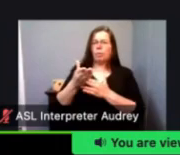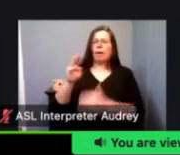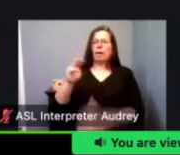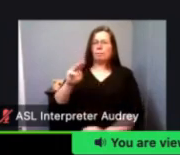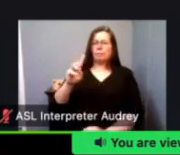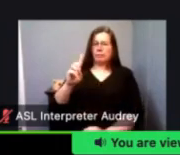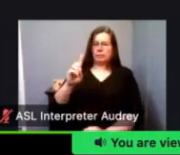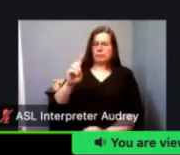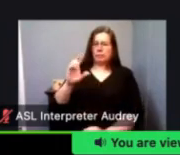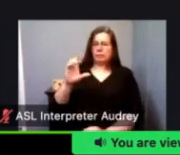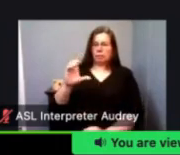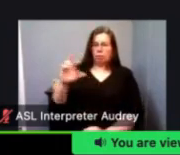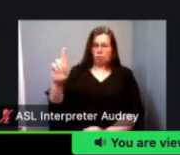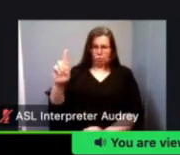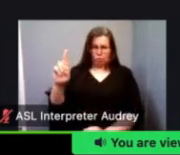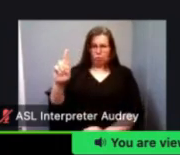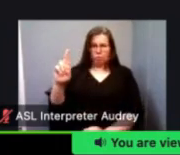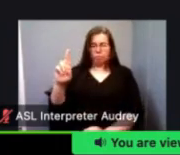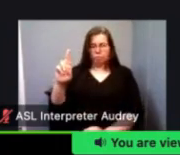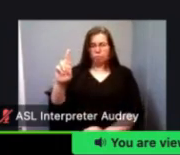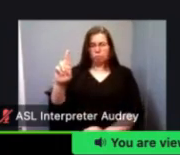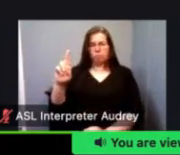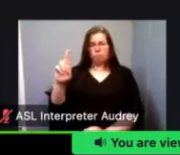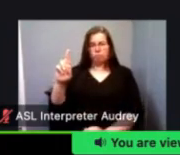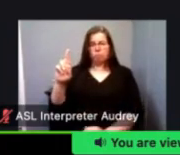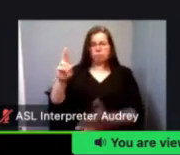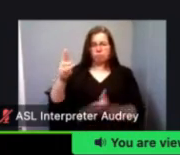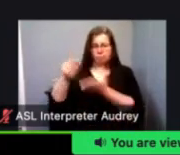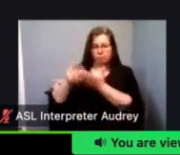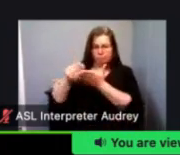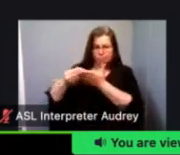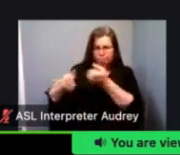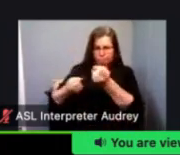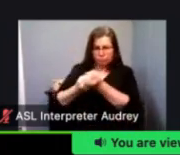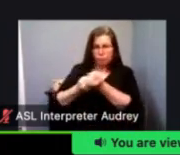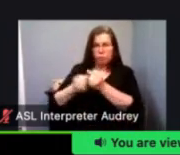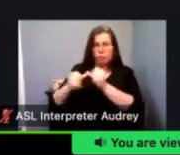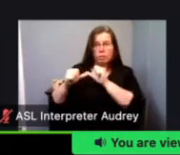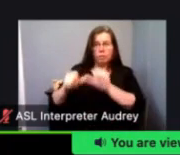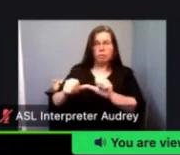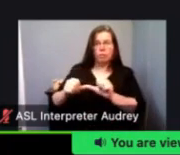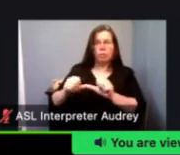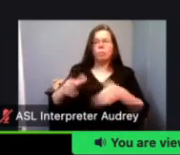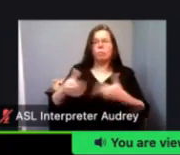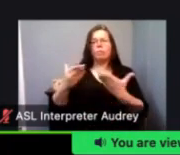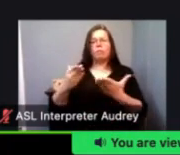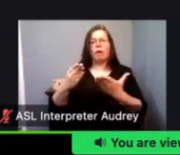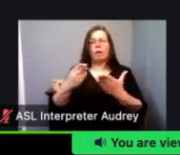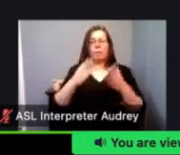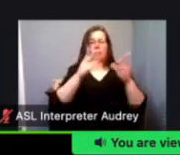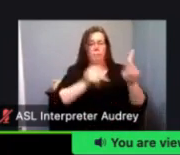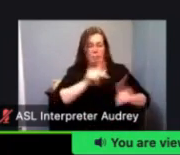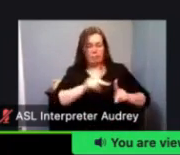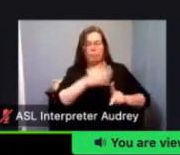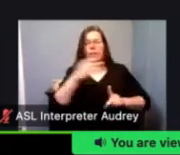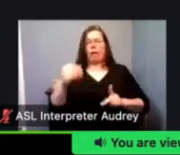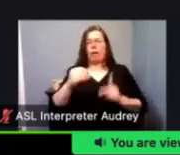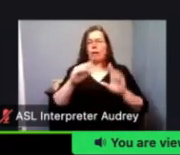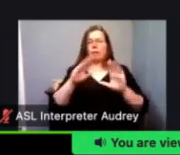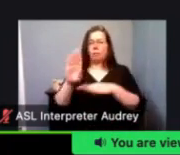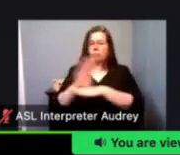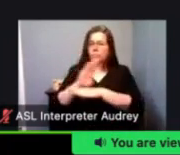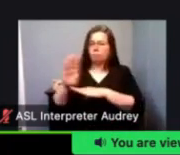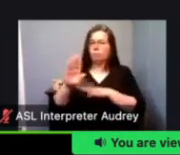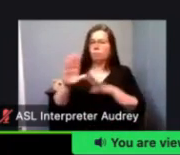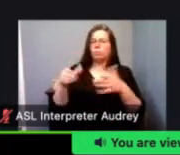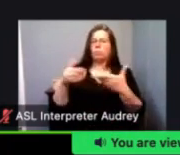Developmental Disabilities Council to provide individuals and organizations with tools and resources to